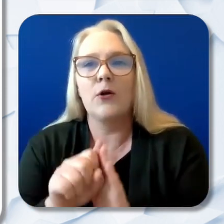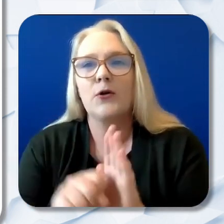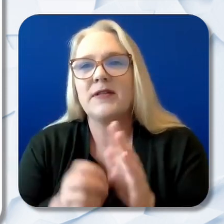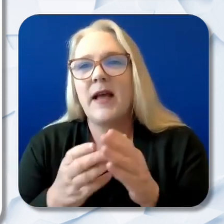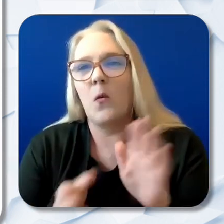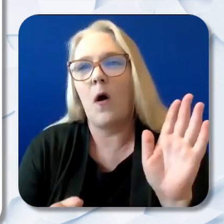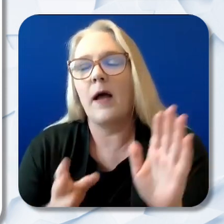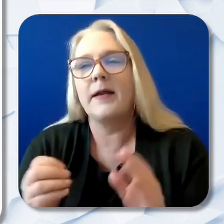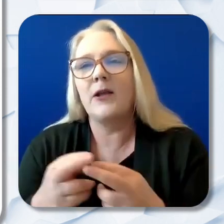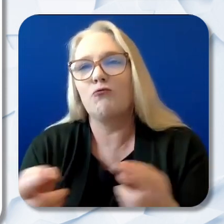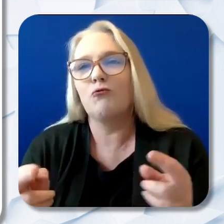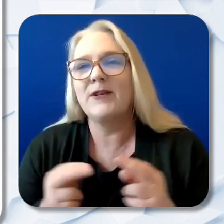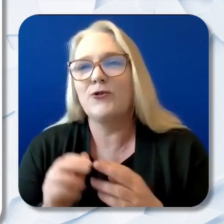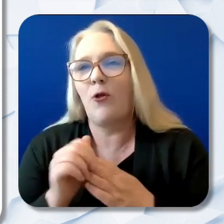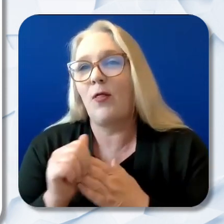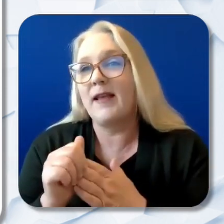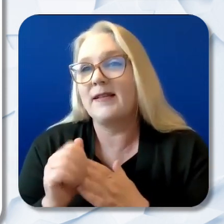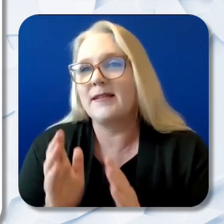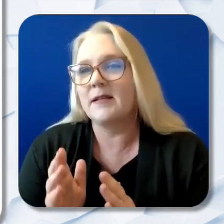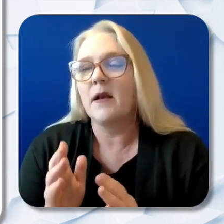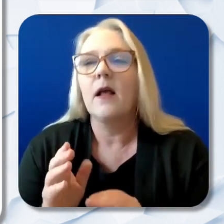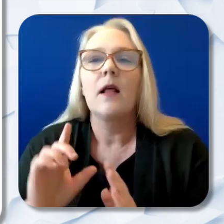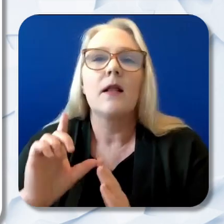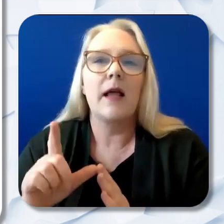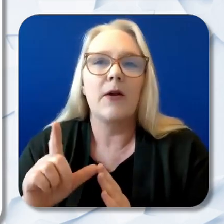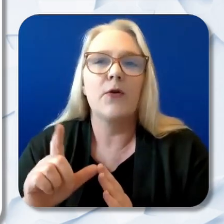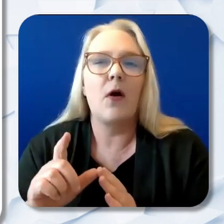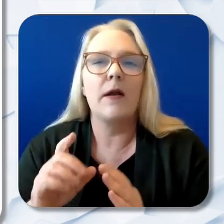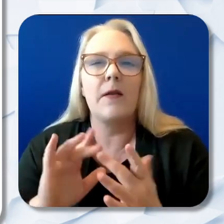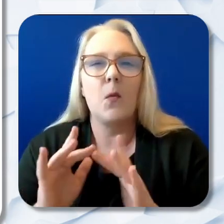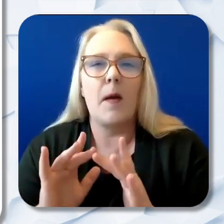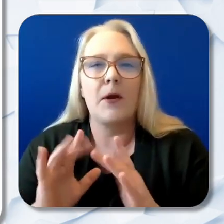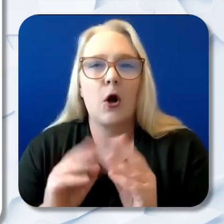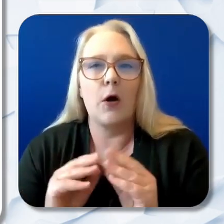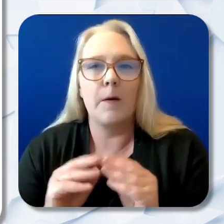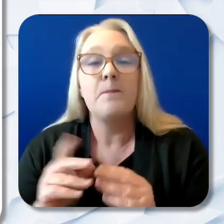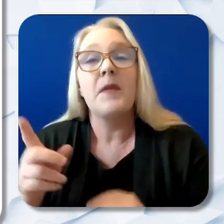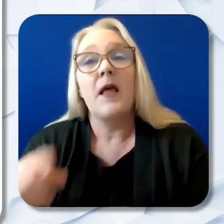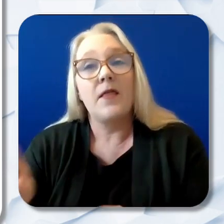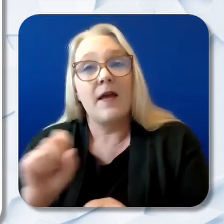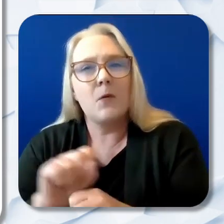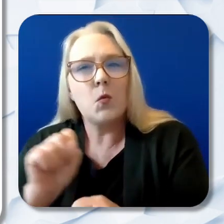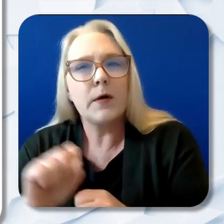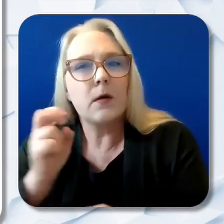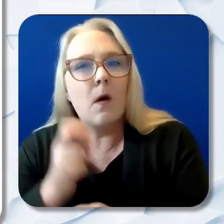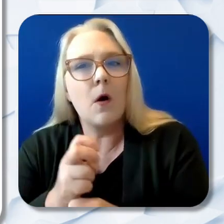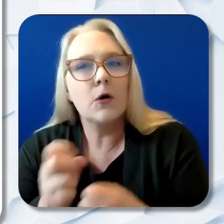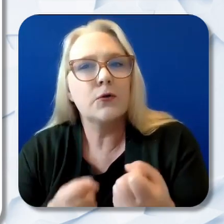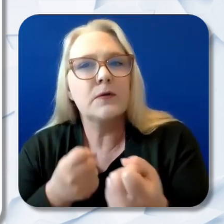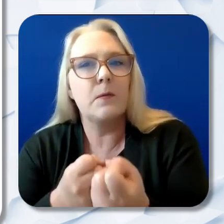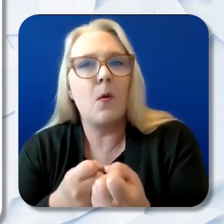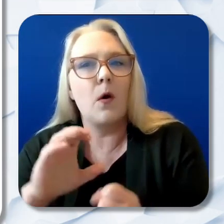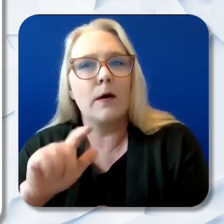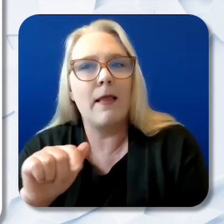regional leads a bit later on the webinar. The Aspire leads have been working extremely hard to support class